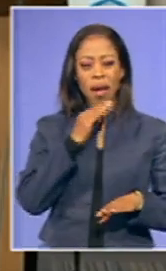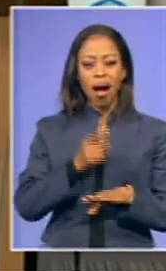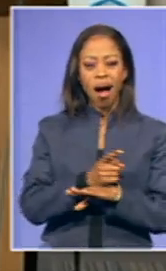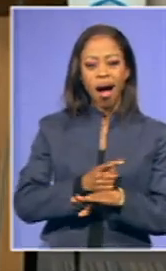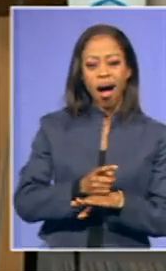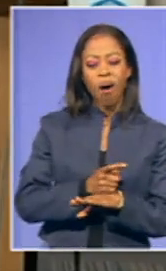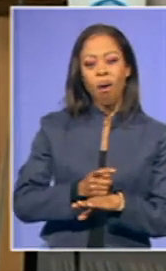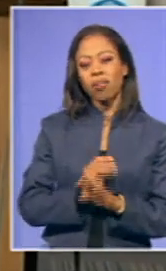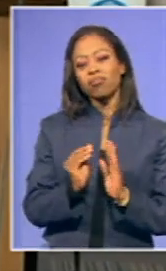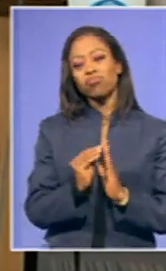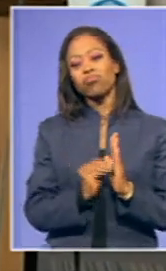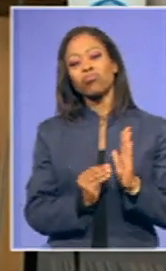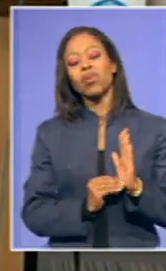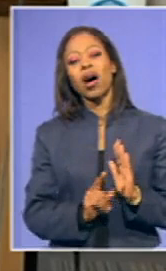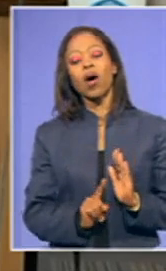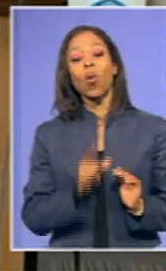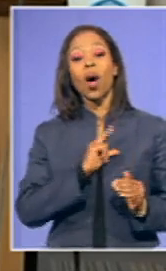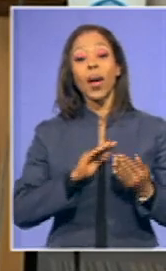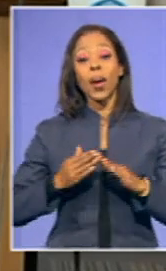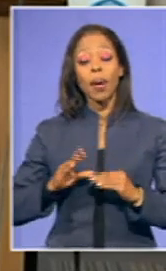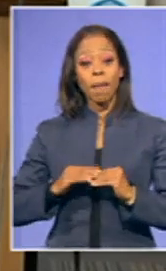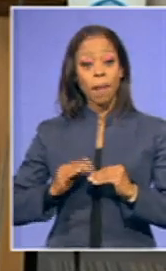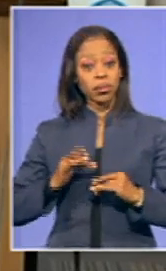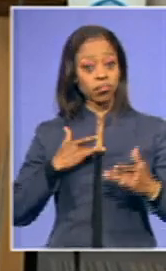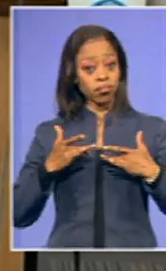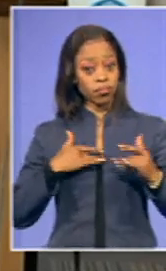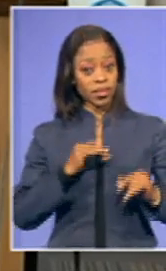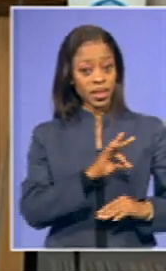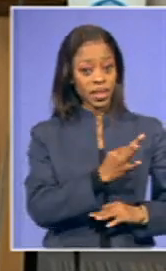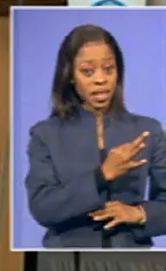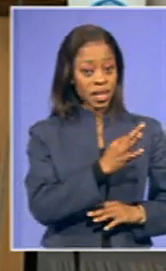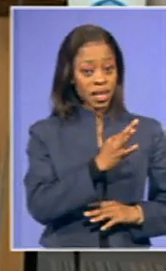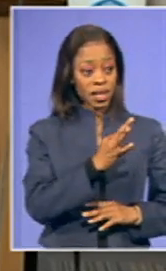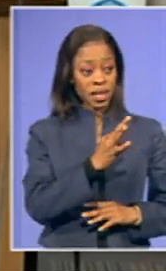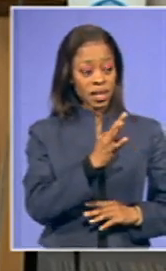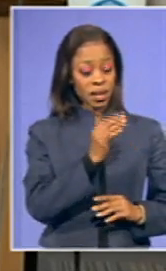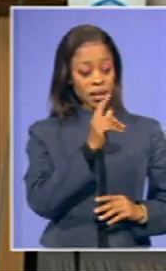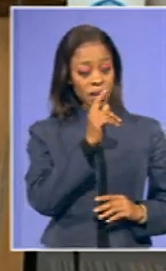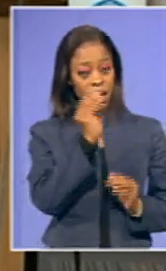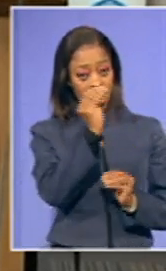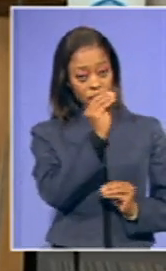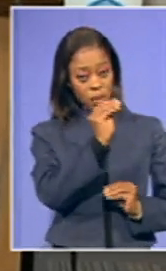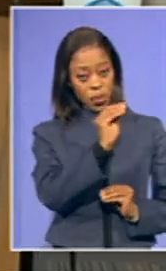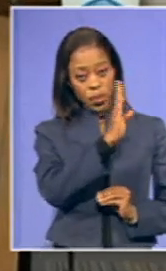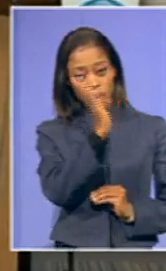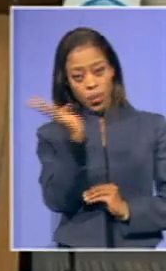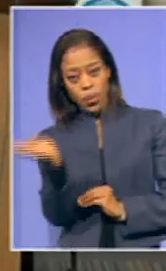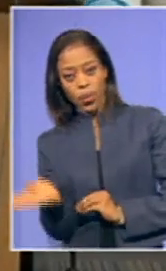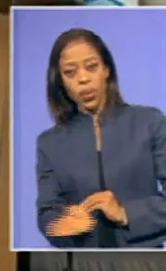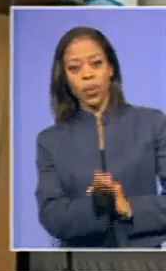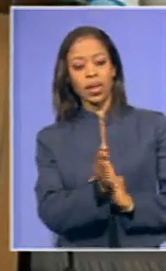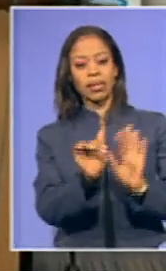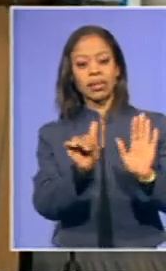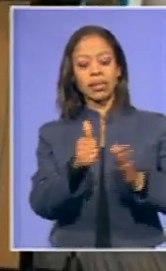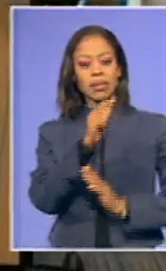stipulated? Because residents are a bit worried about that 3 p.m. to 6 a.m. water rationing. Just in terms of the bulk supply